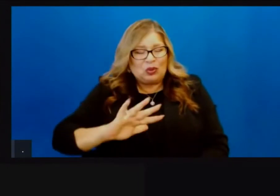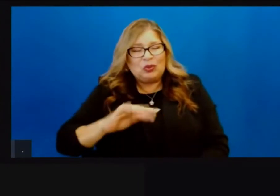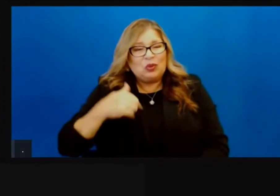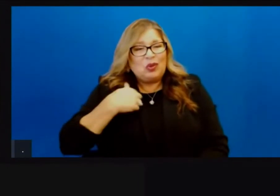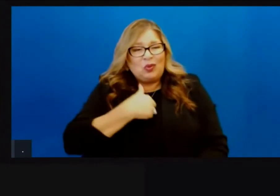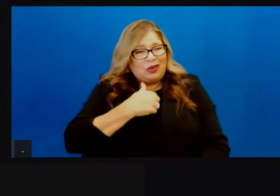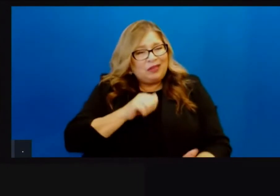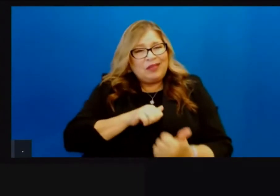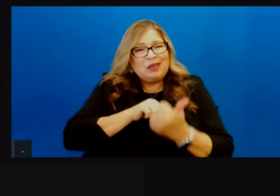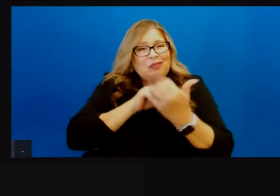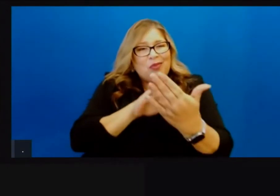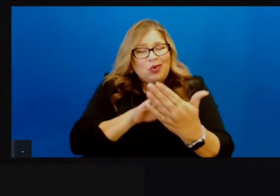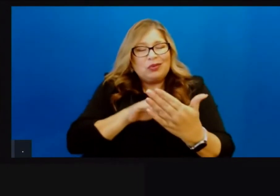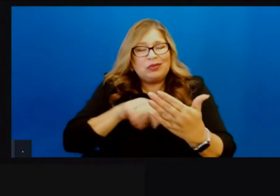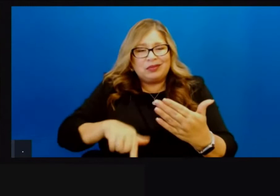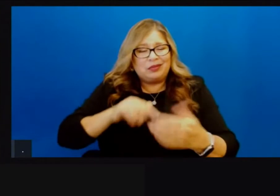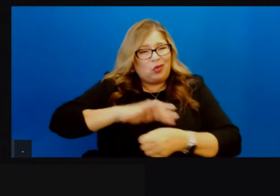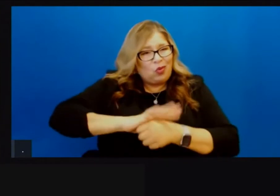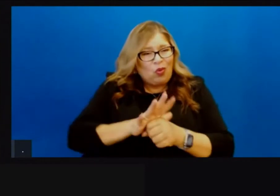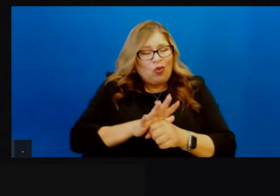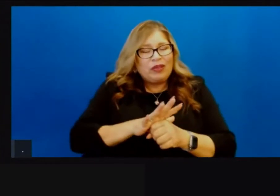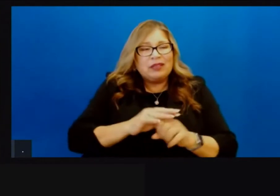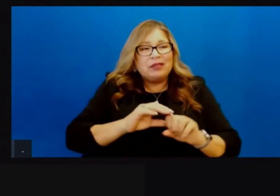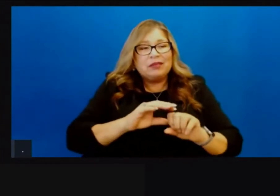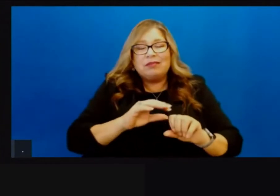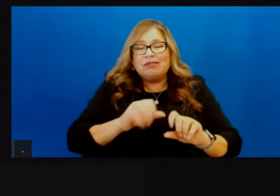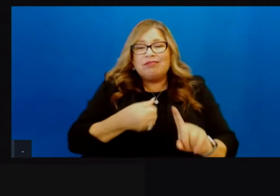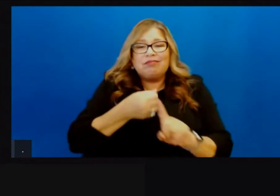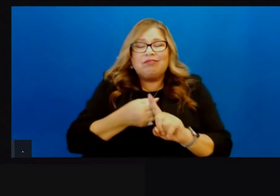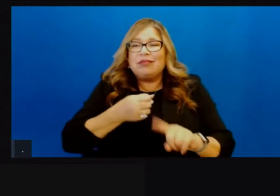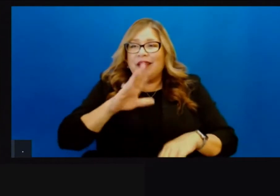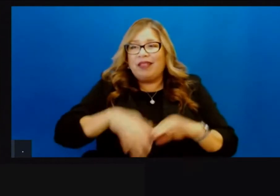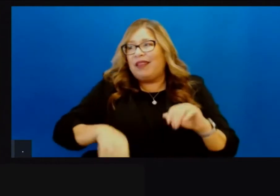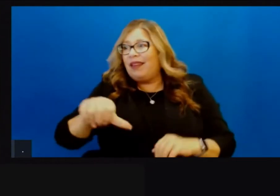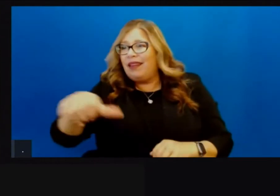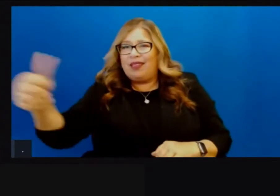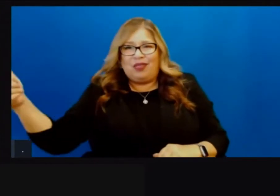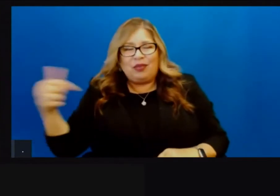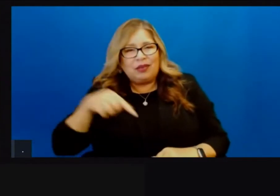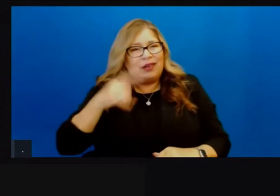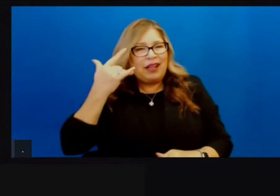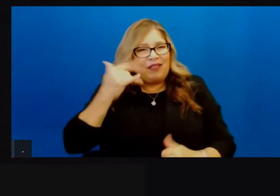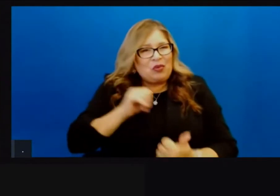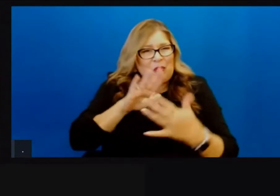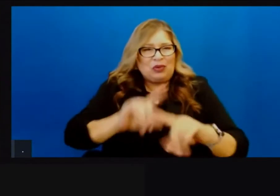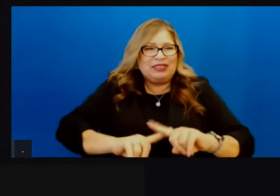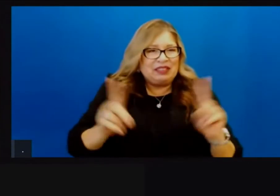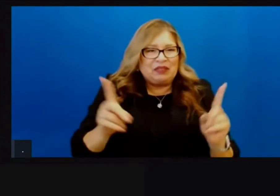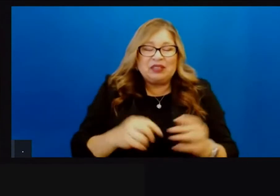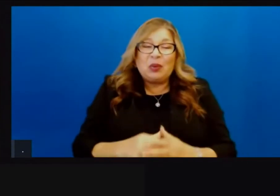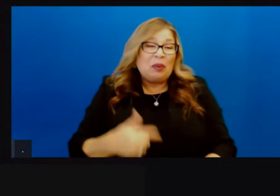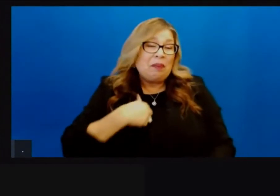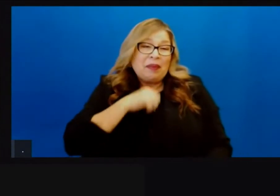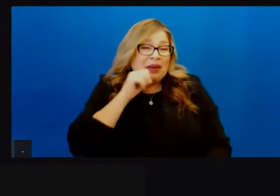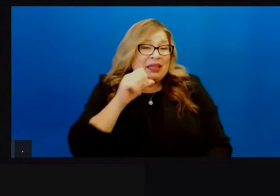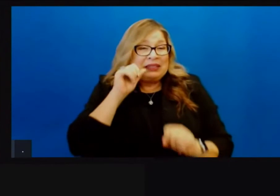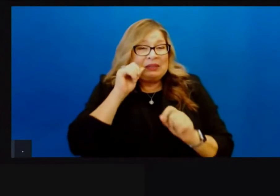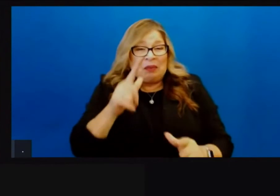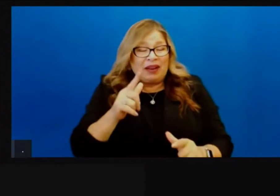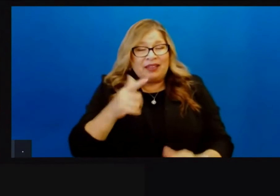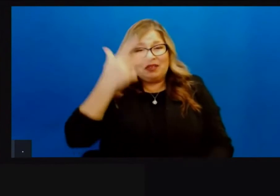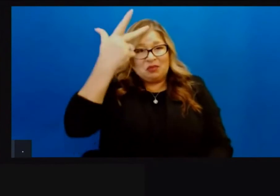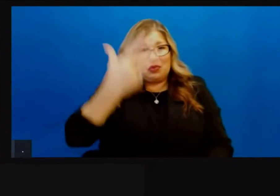approached the pandemic different than other parts and regions of our nation. So I'm not surprised that this one came into